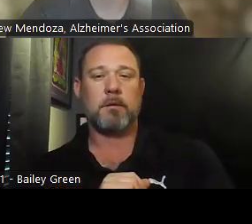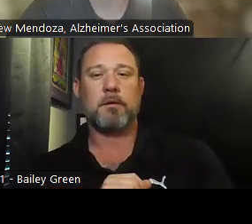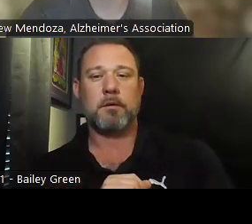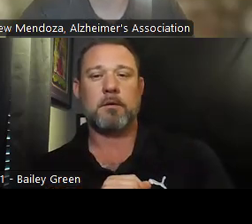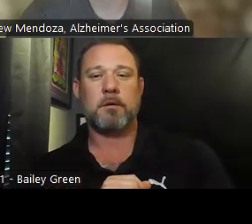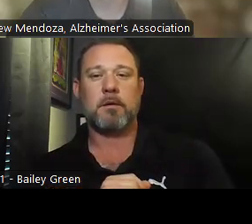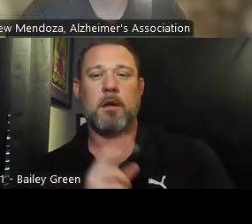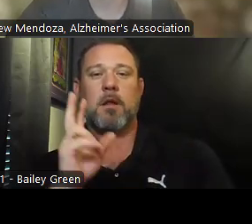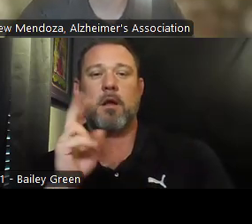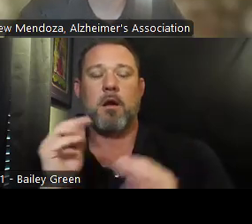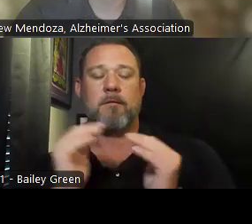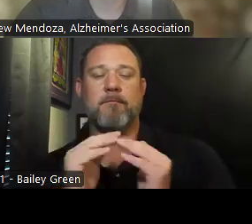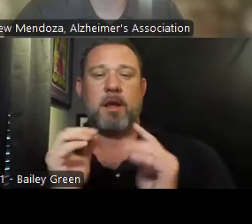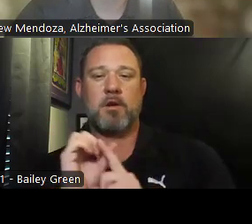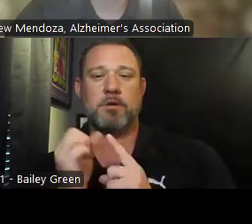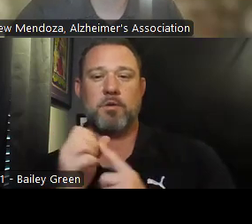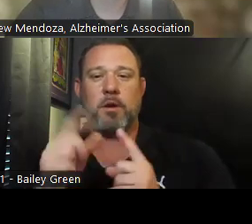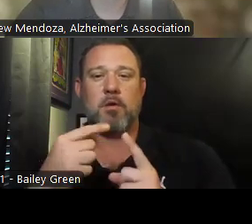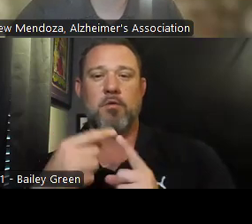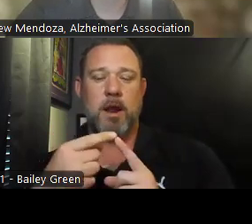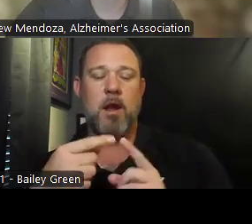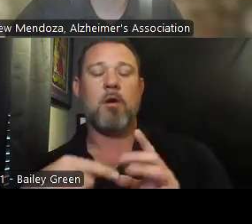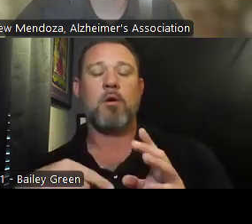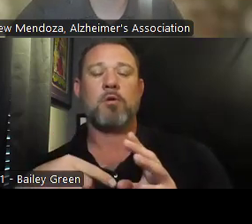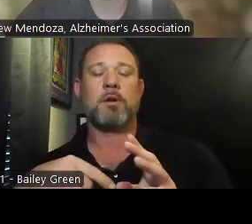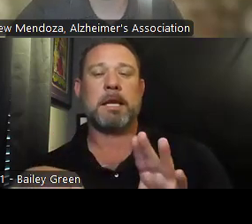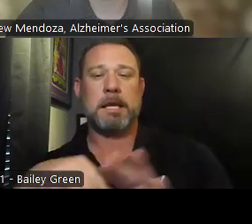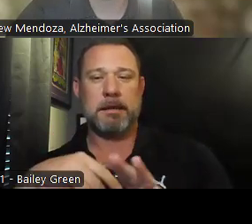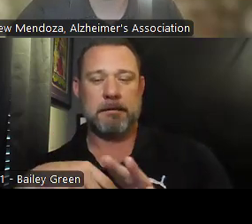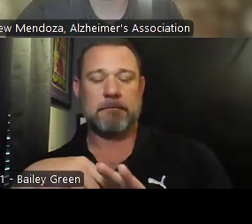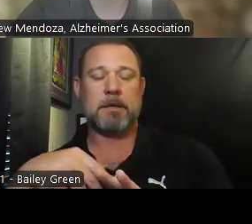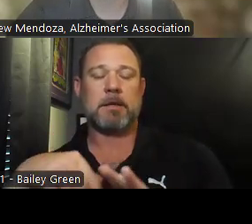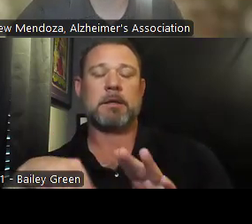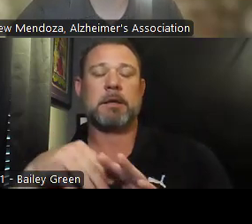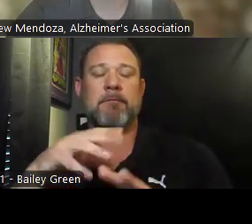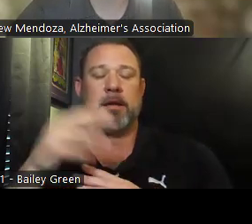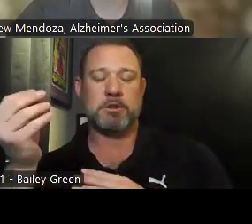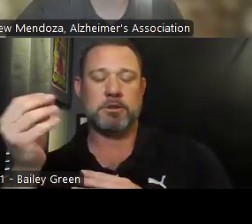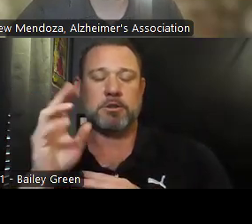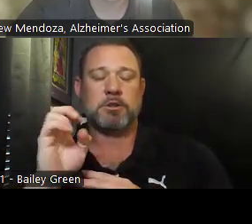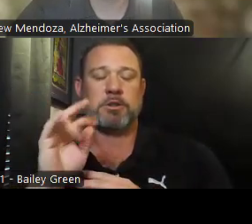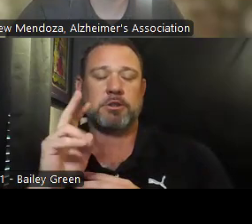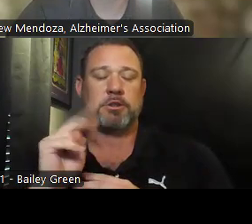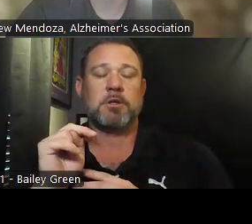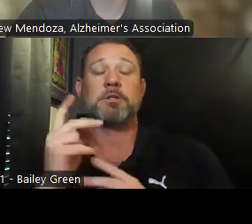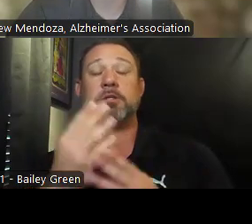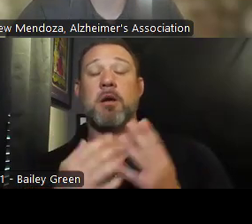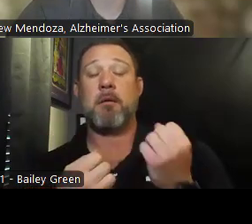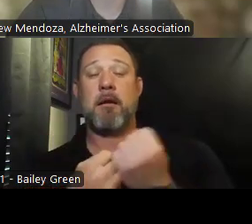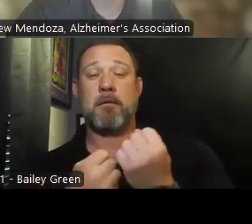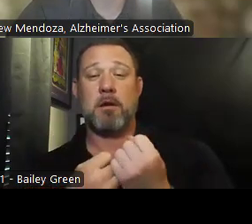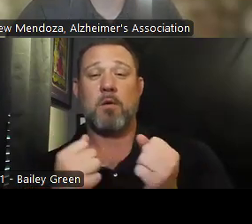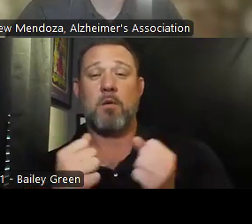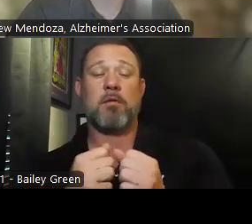other unfair circumstances around evictions. Some of the advocates mentioned that with the